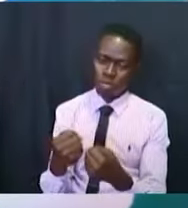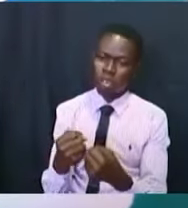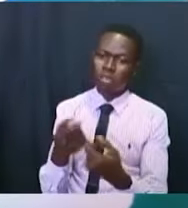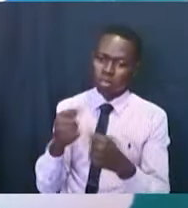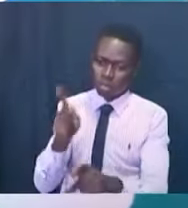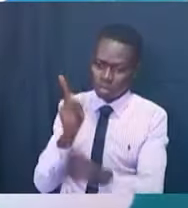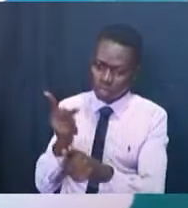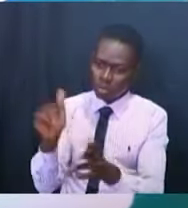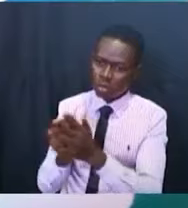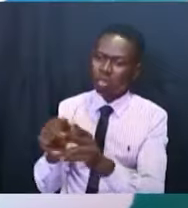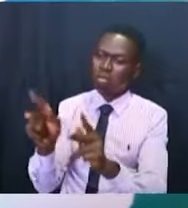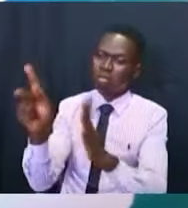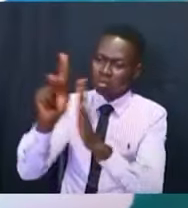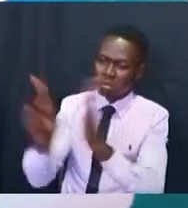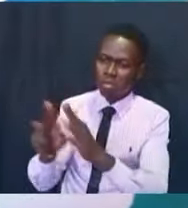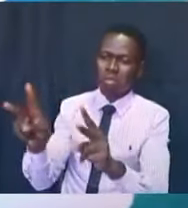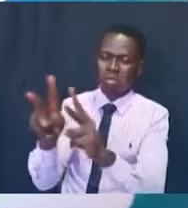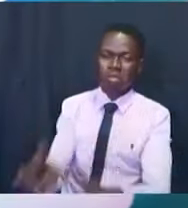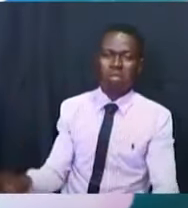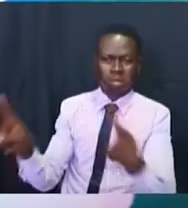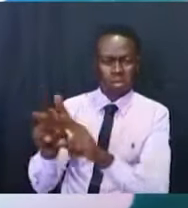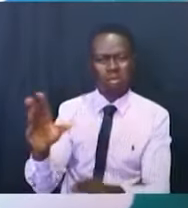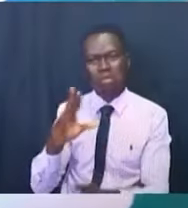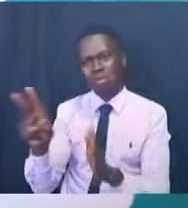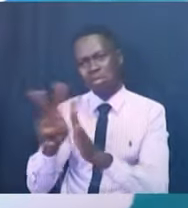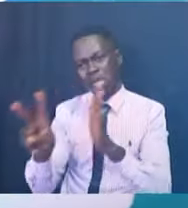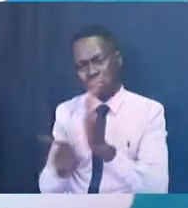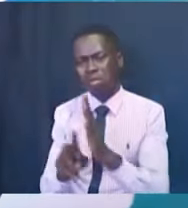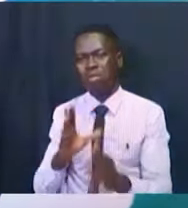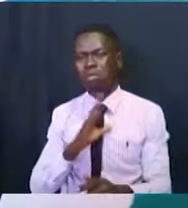it. Know what you stand for. Right at the start of